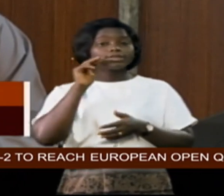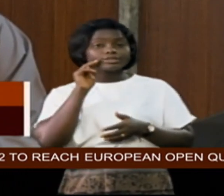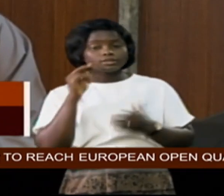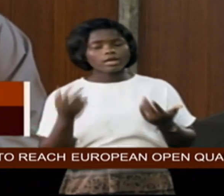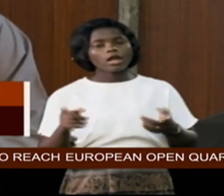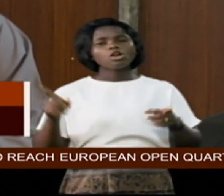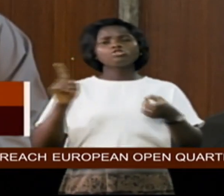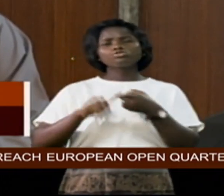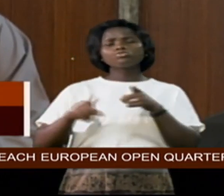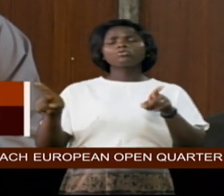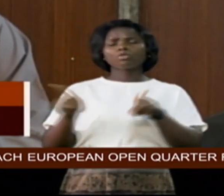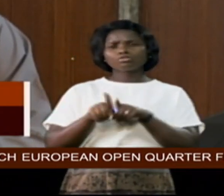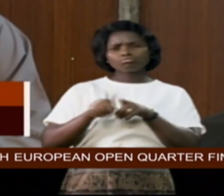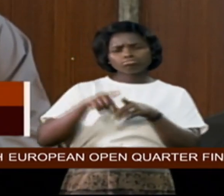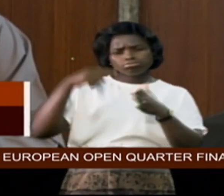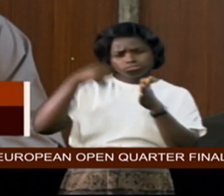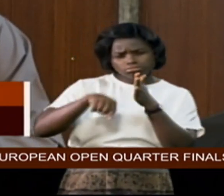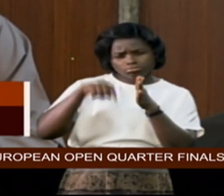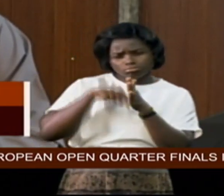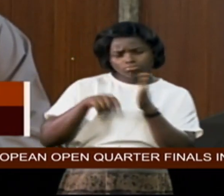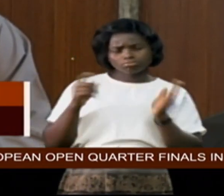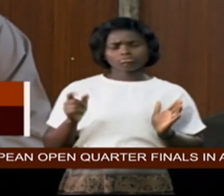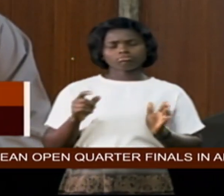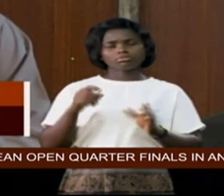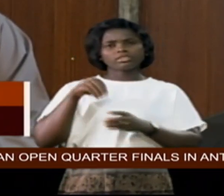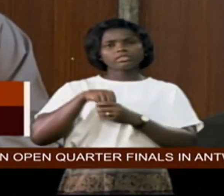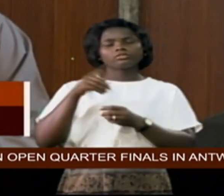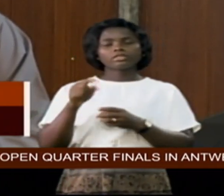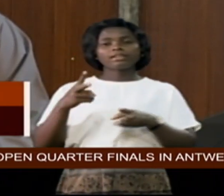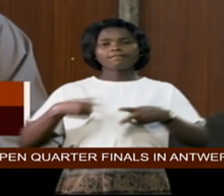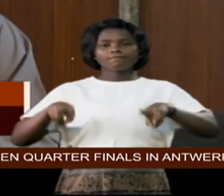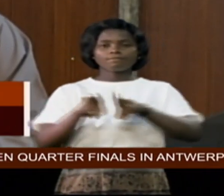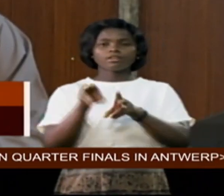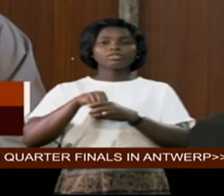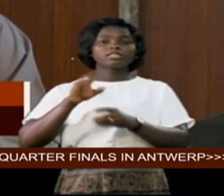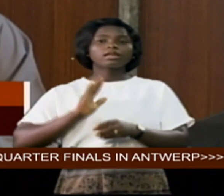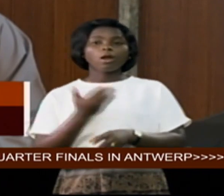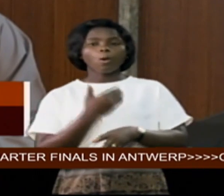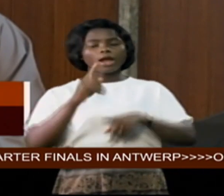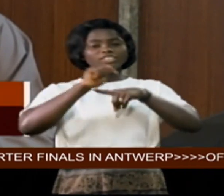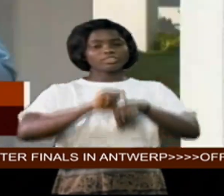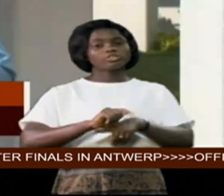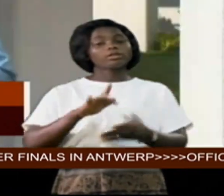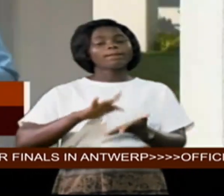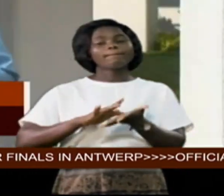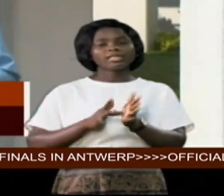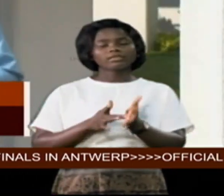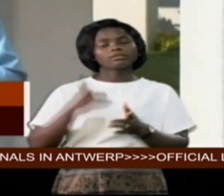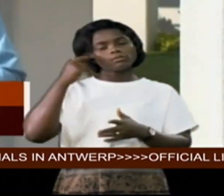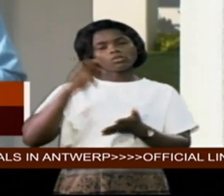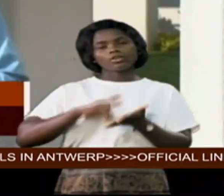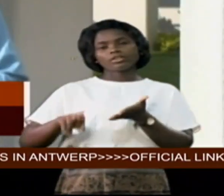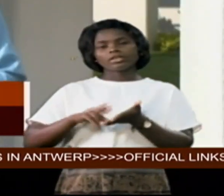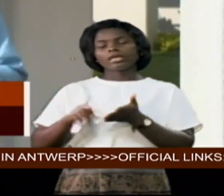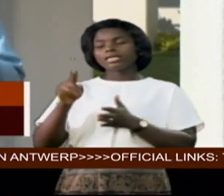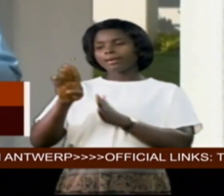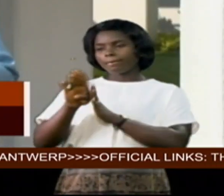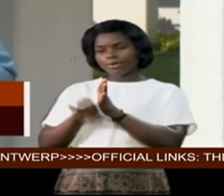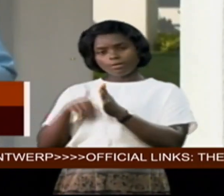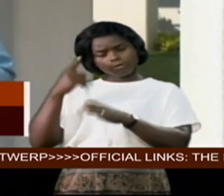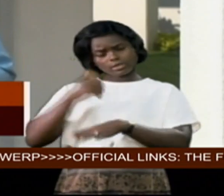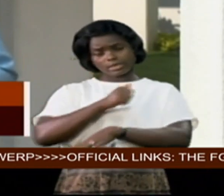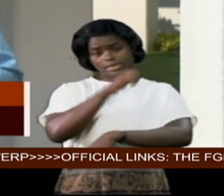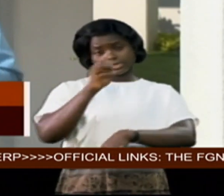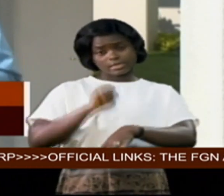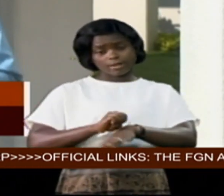the values that are in our traditional medicine where they can be used and used for research. The bill for the establishment of